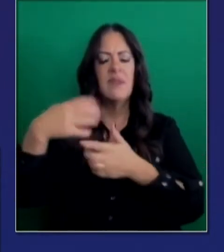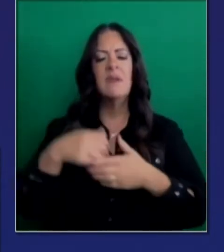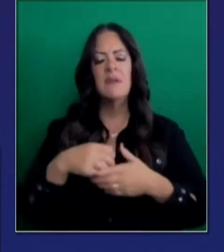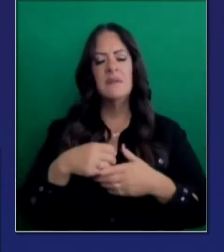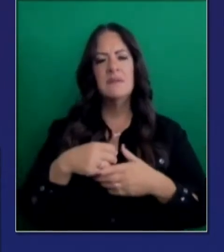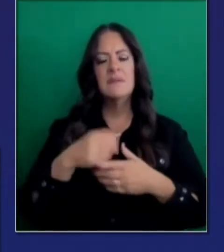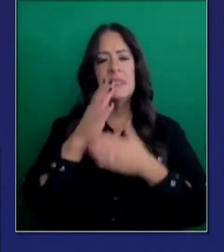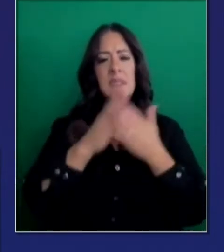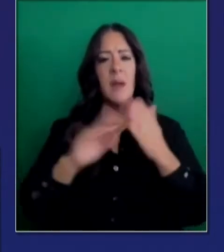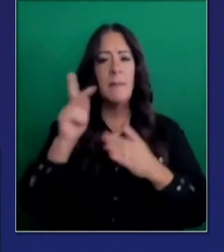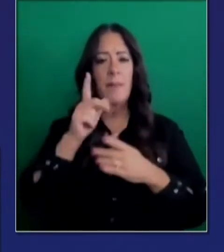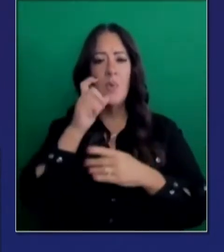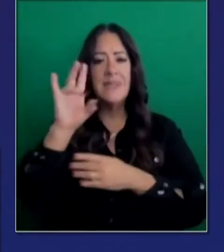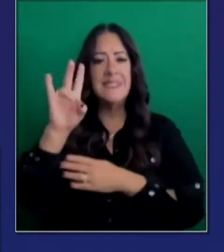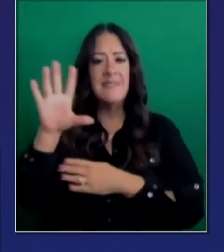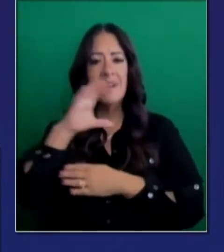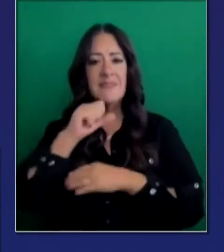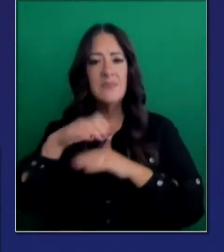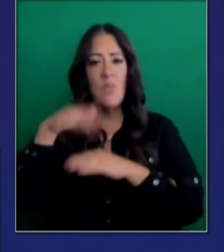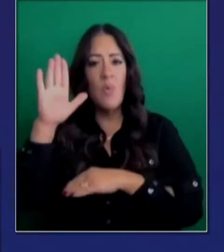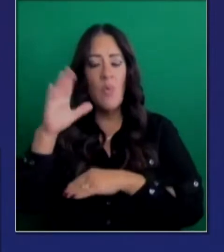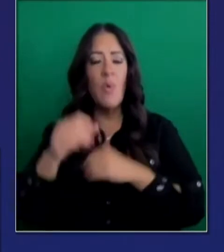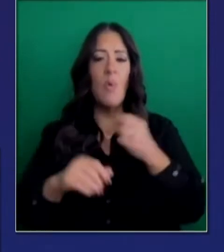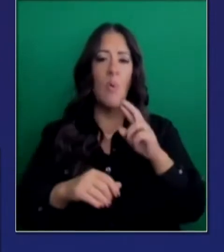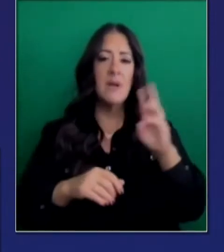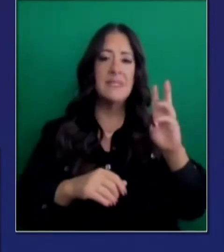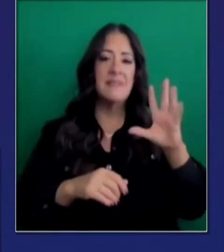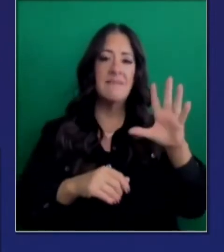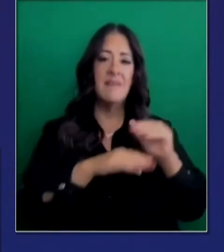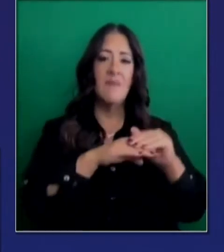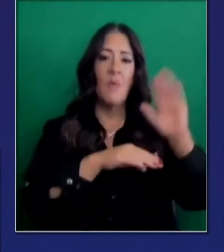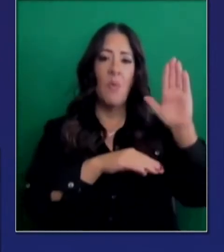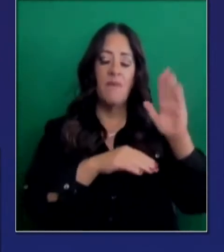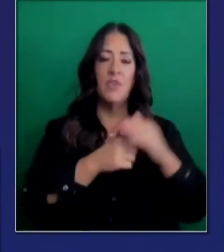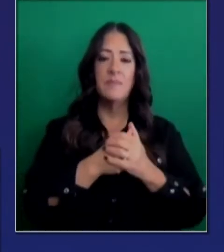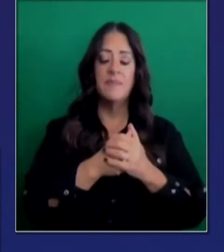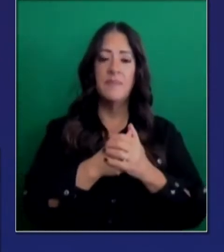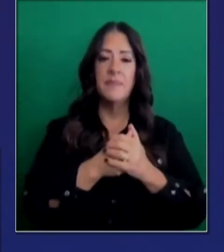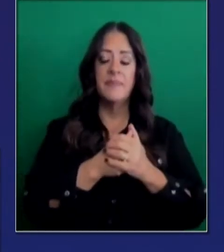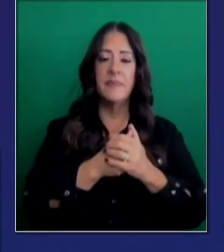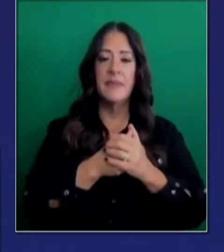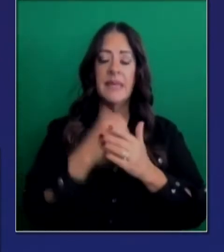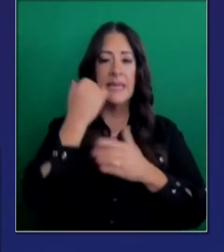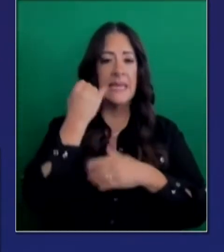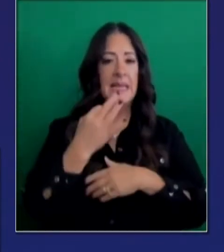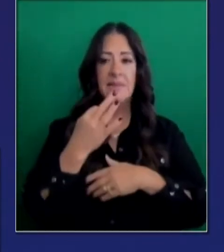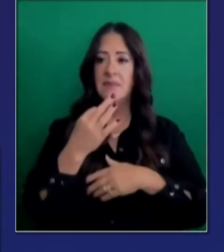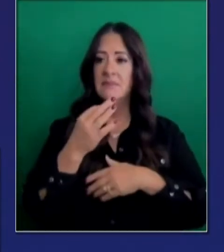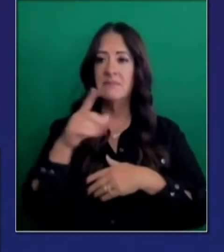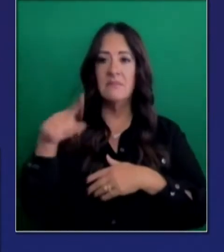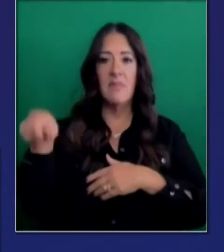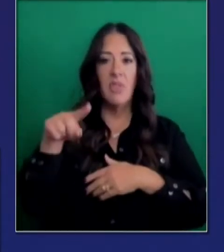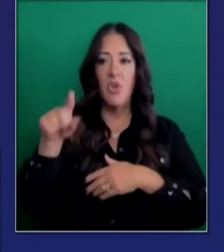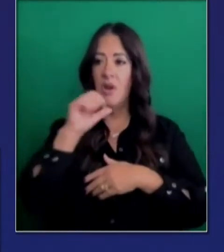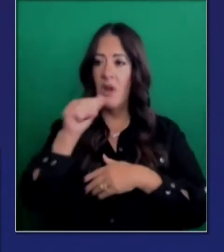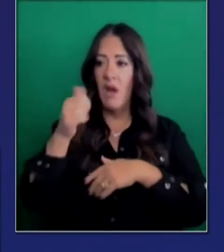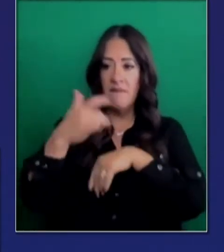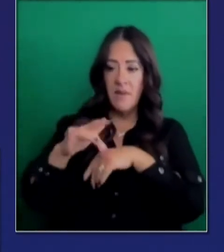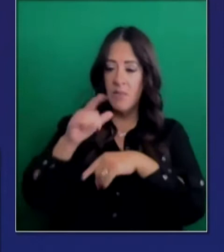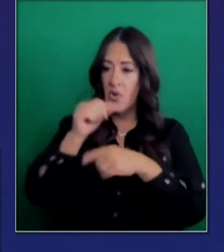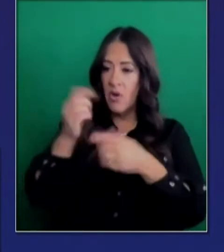over, includes people 65 and over, if those folks are not present and available. So there's no waste,